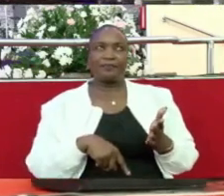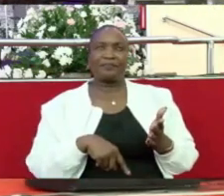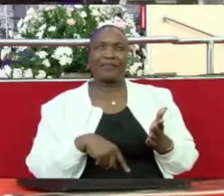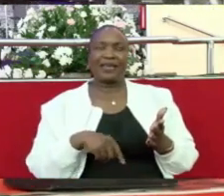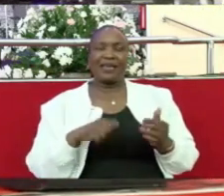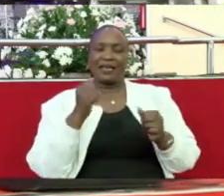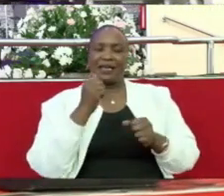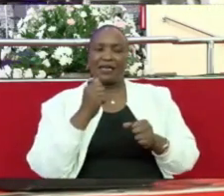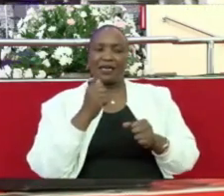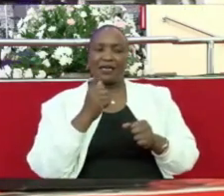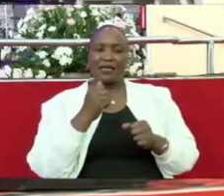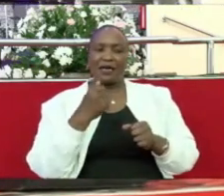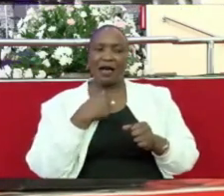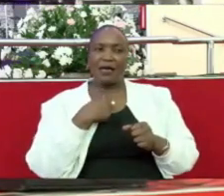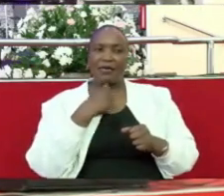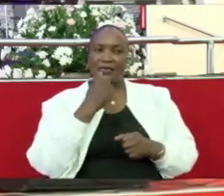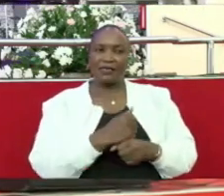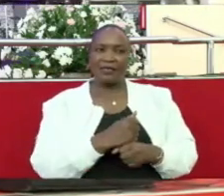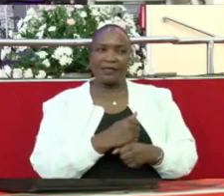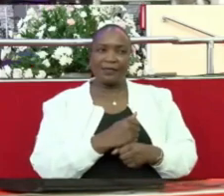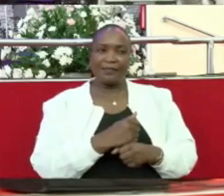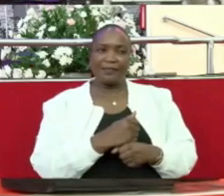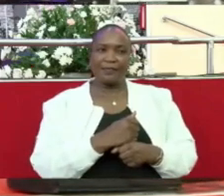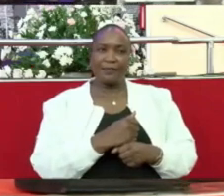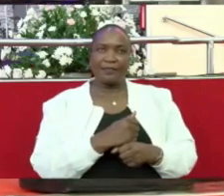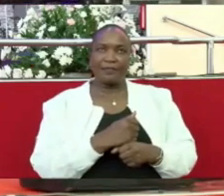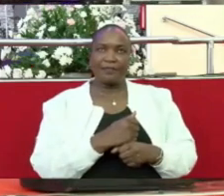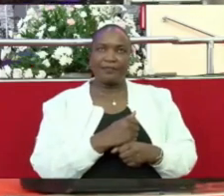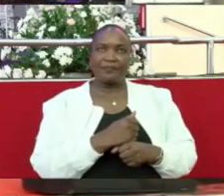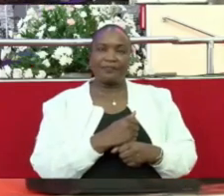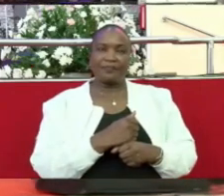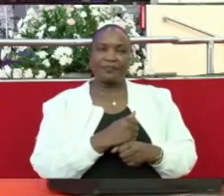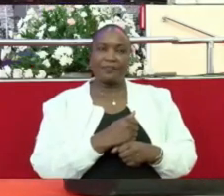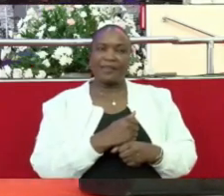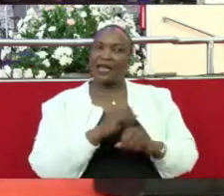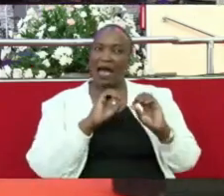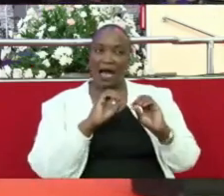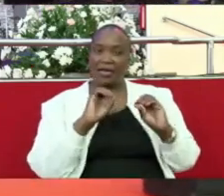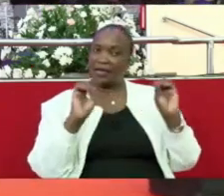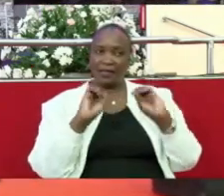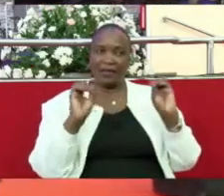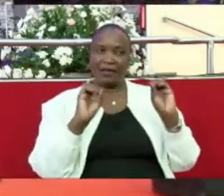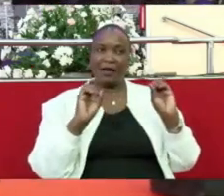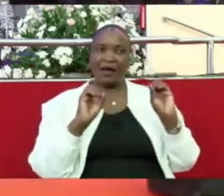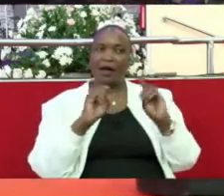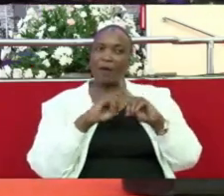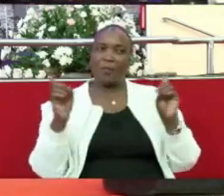it's because of God's grace. You may ask yourself, why did God create me shorter than others?